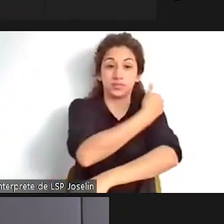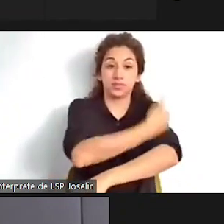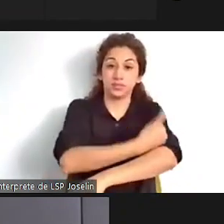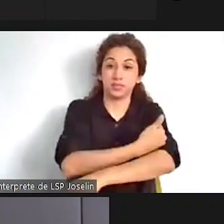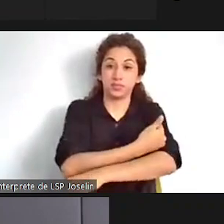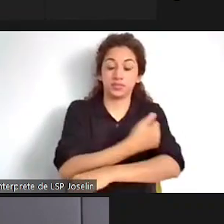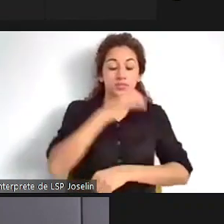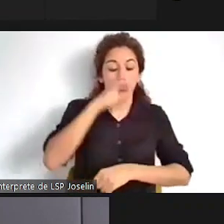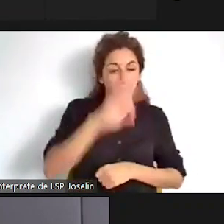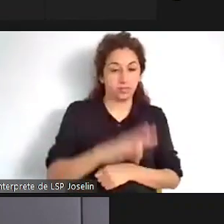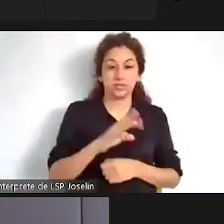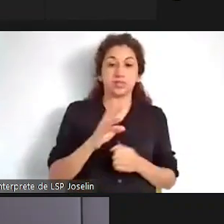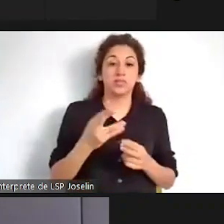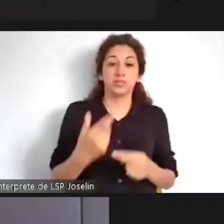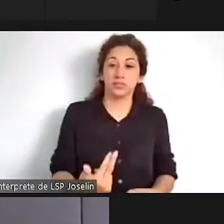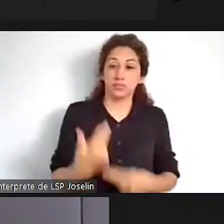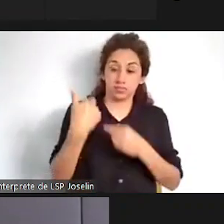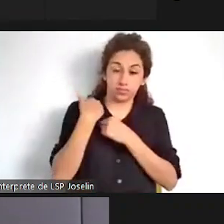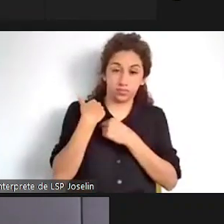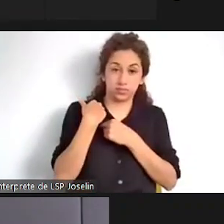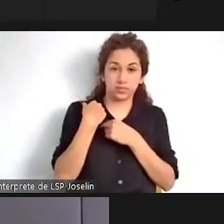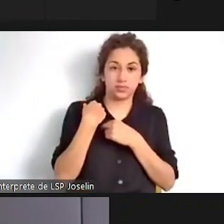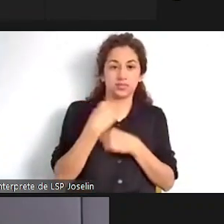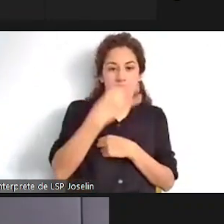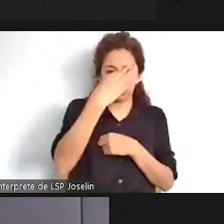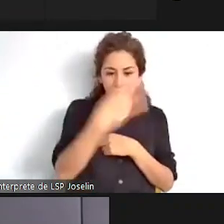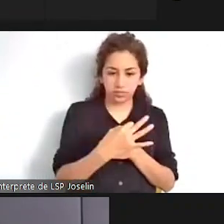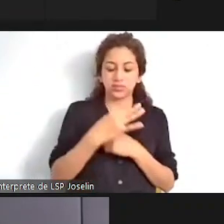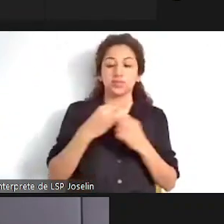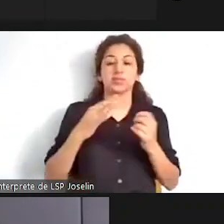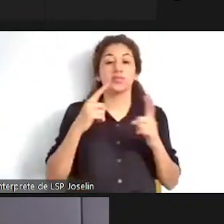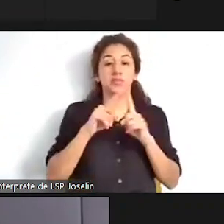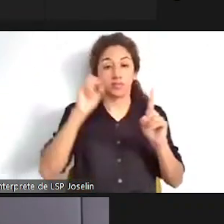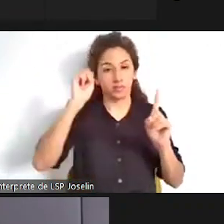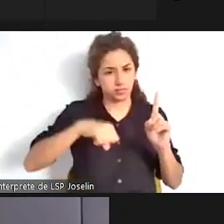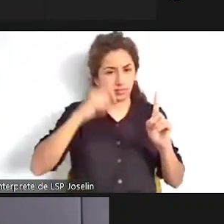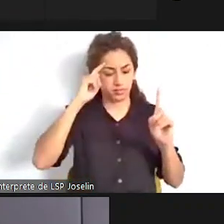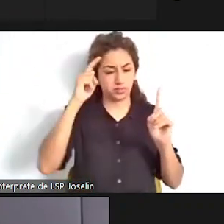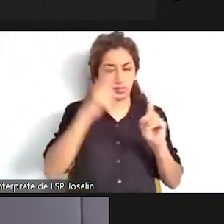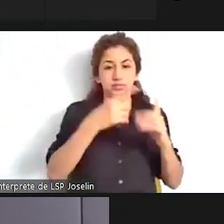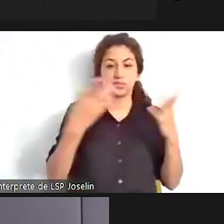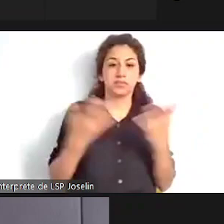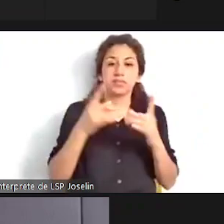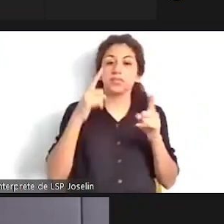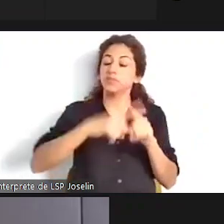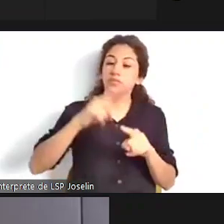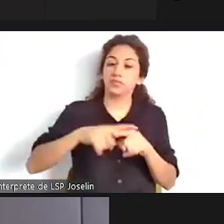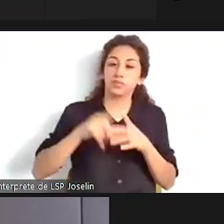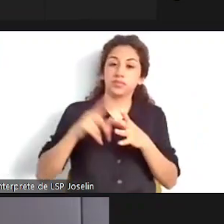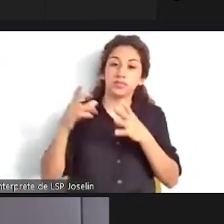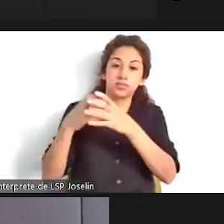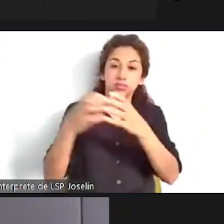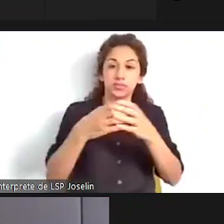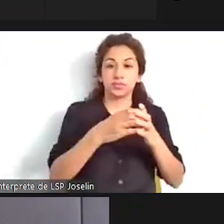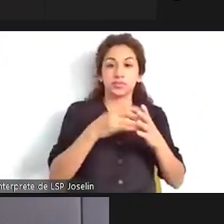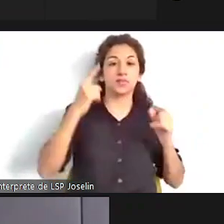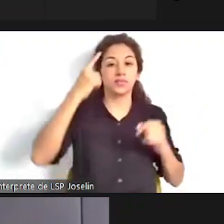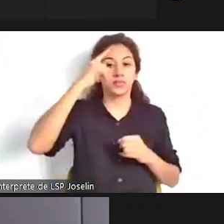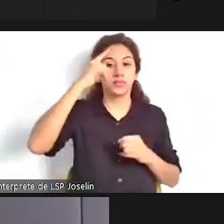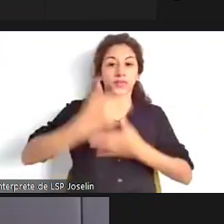role has to be not only not necessarily neutral but objective on the possibilities of other different